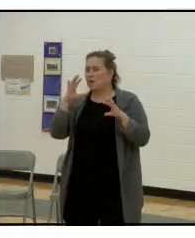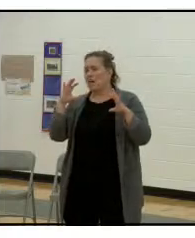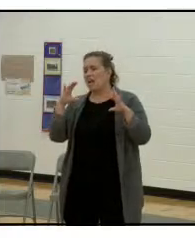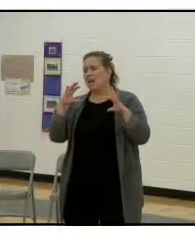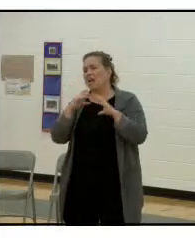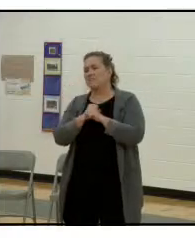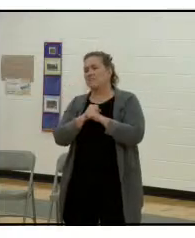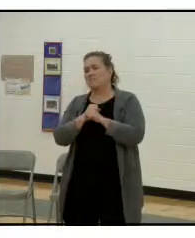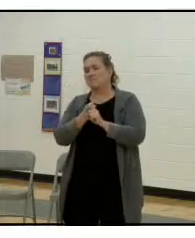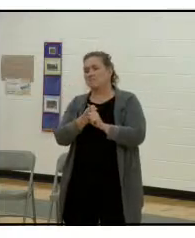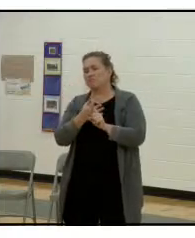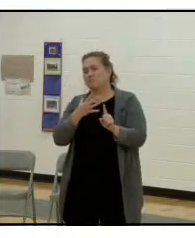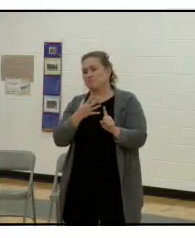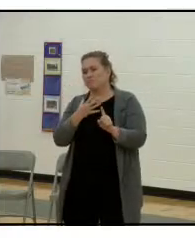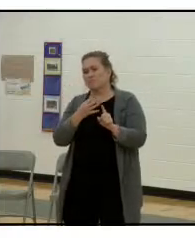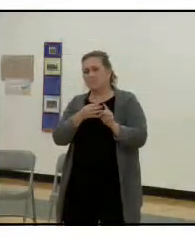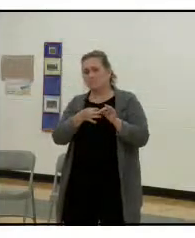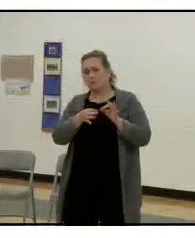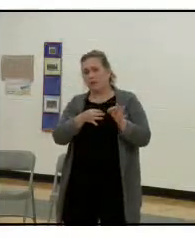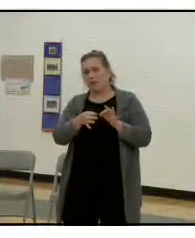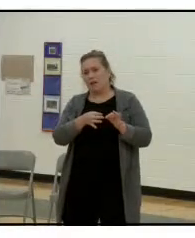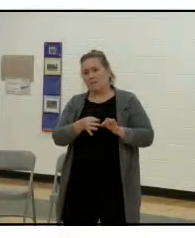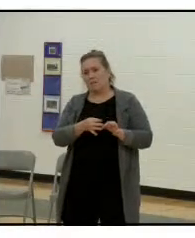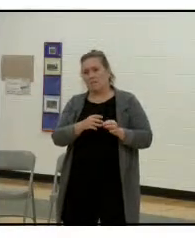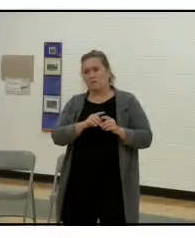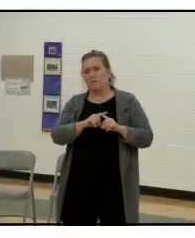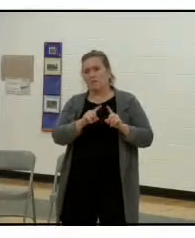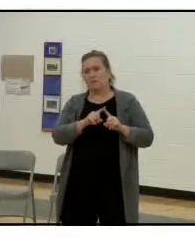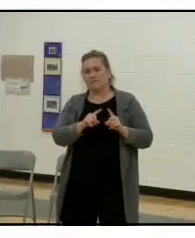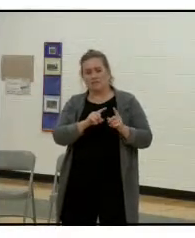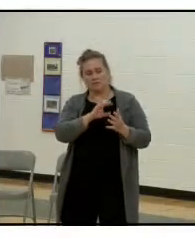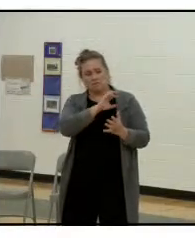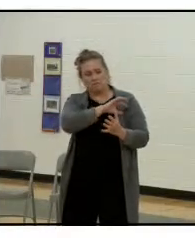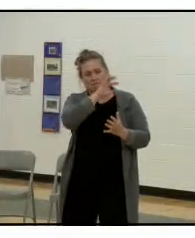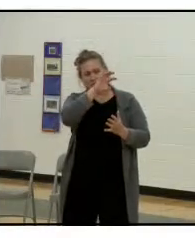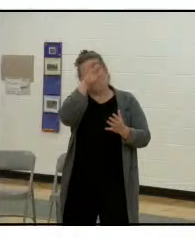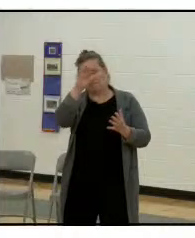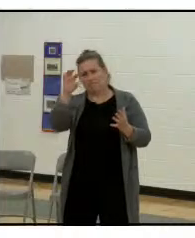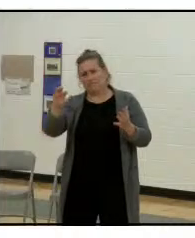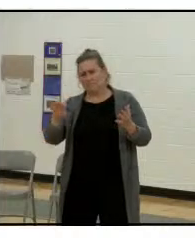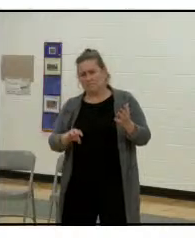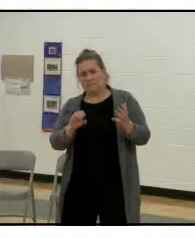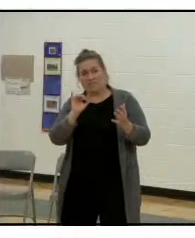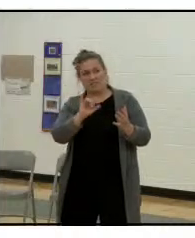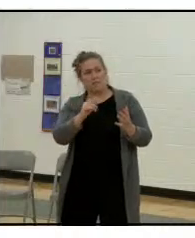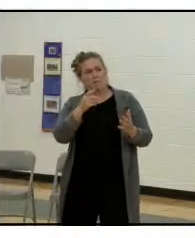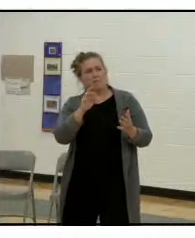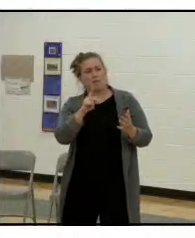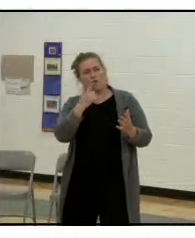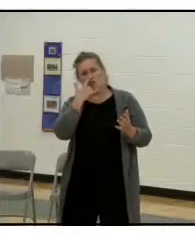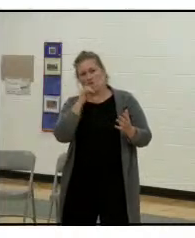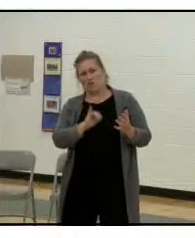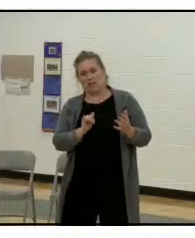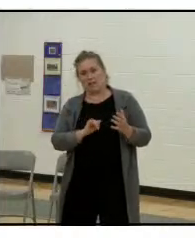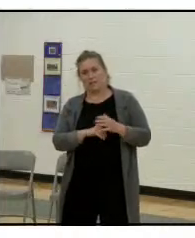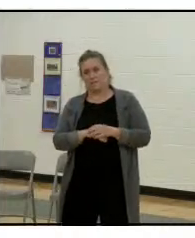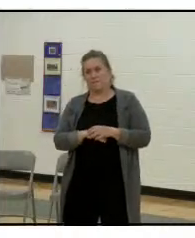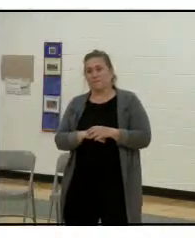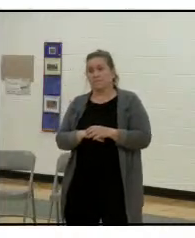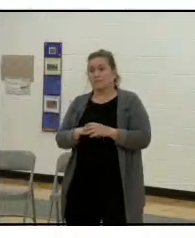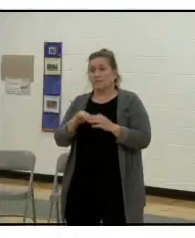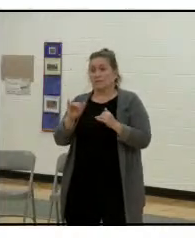the various different elements of the park, of this master plan. And since we have fewer people here